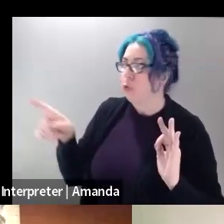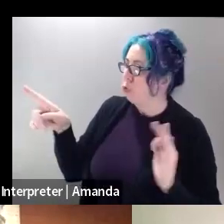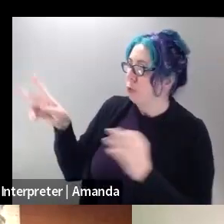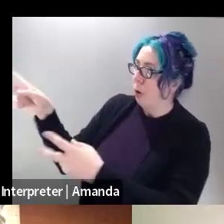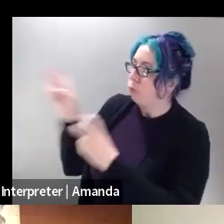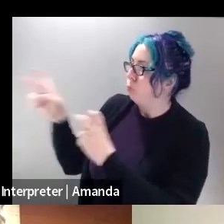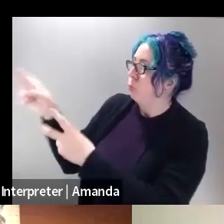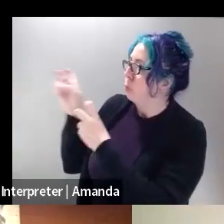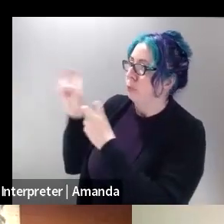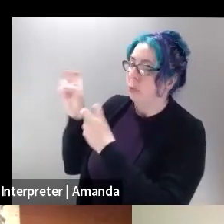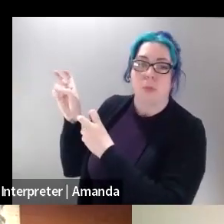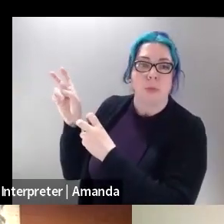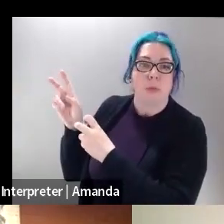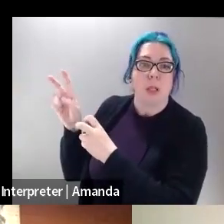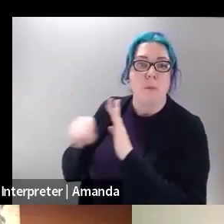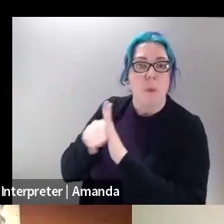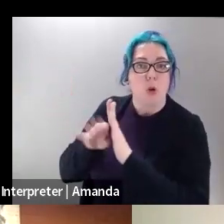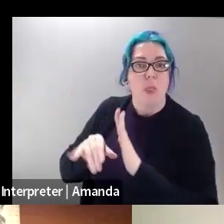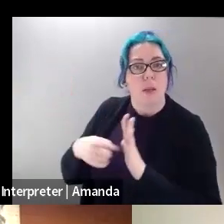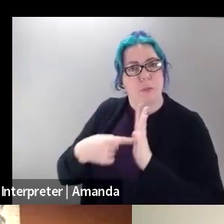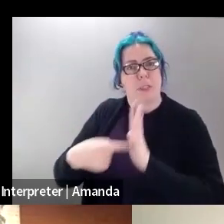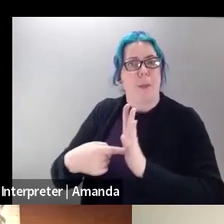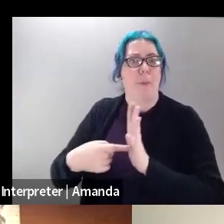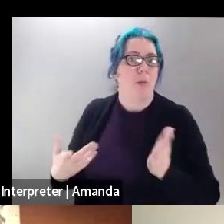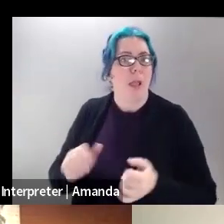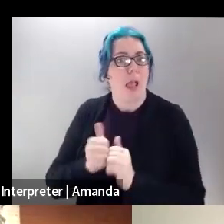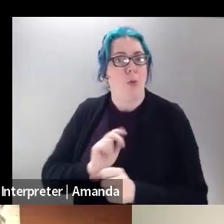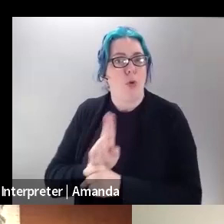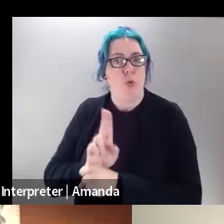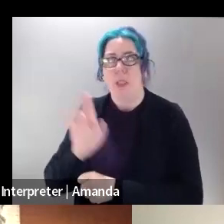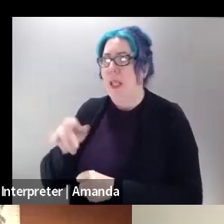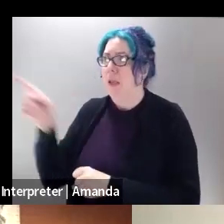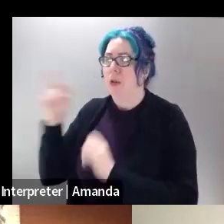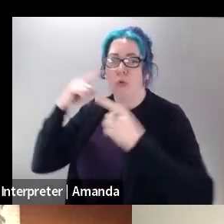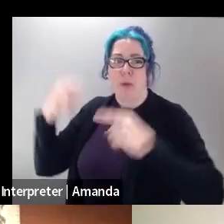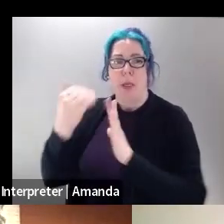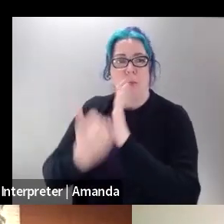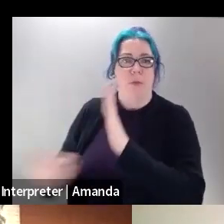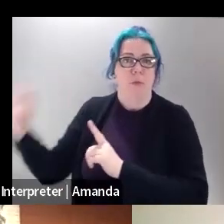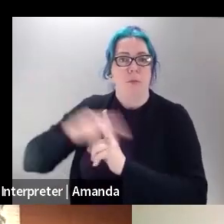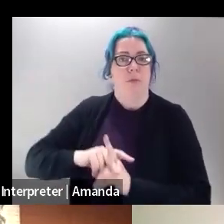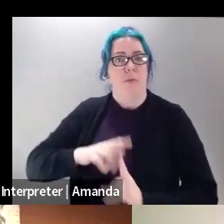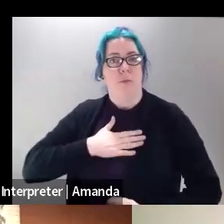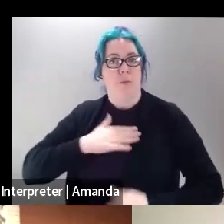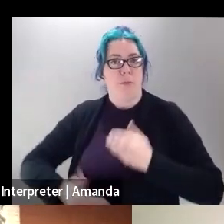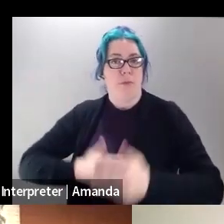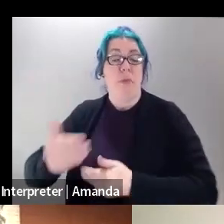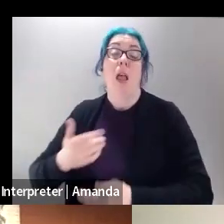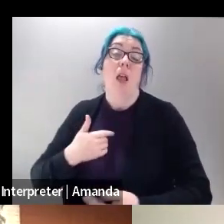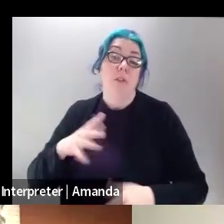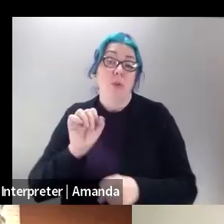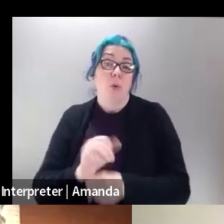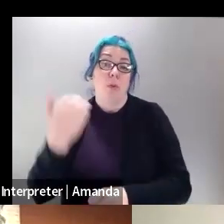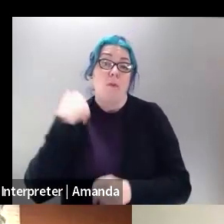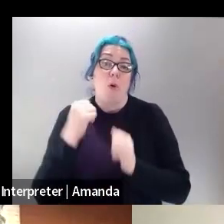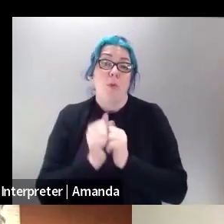great way to do it. Definitely like buy-in. So like I think I mentioned sort of earlier, like I've worked with a couple of really fantastic stage